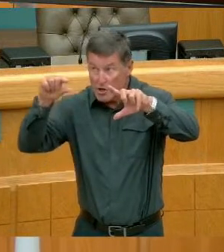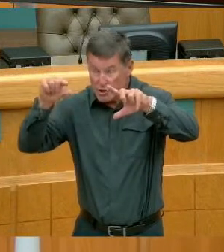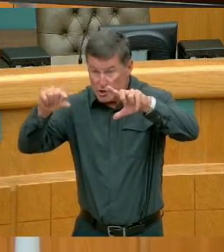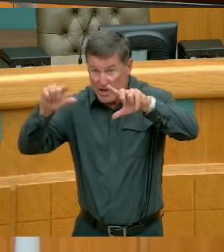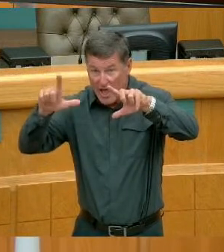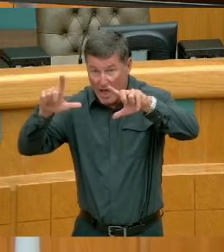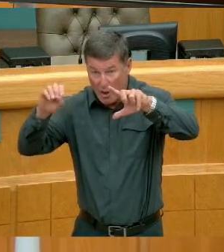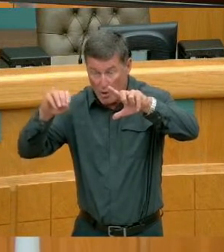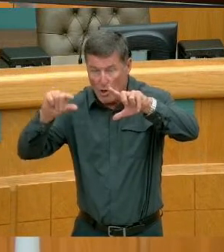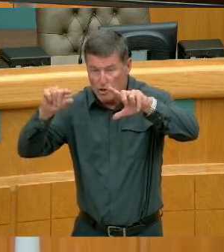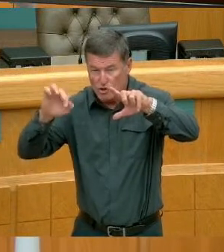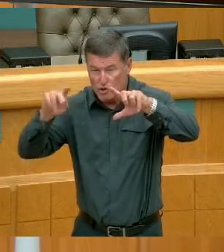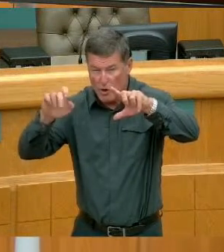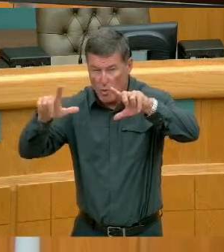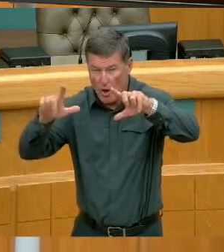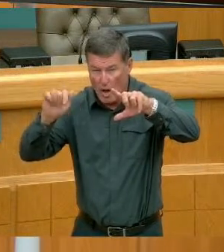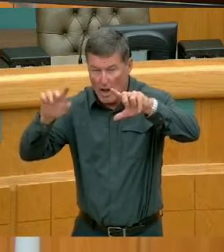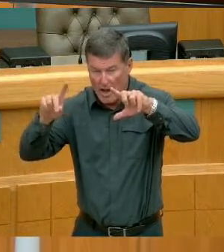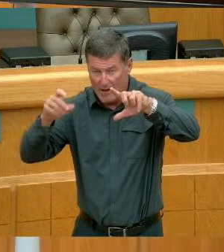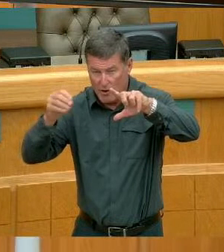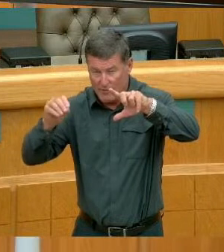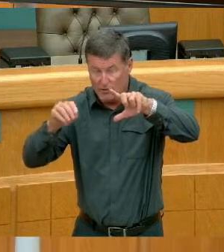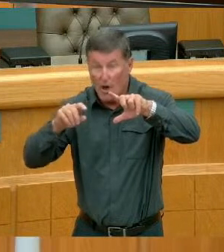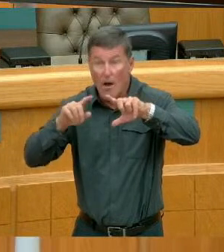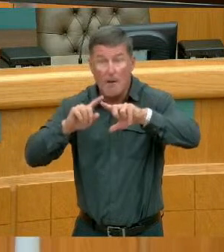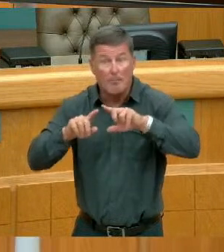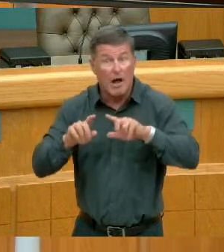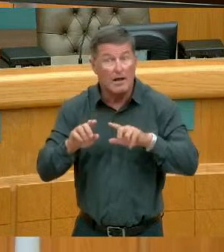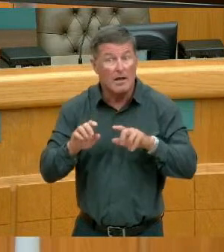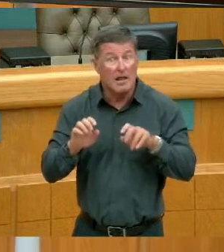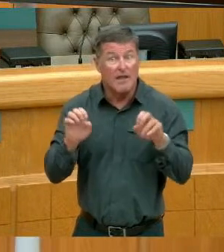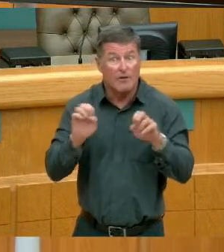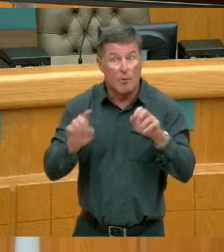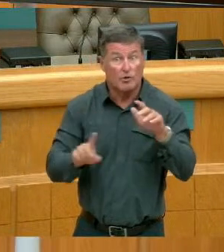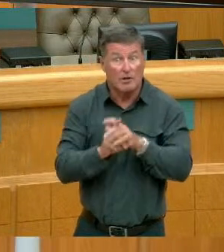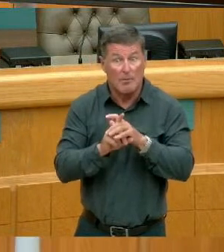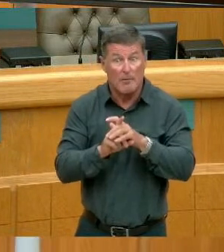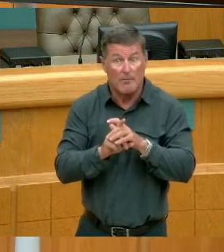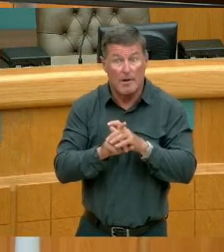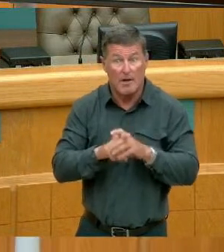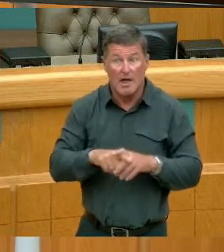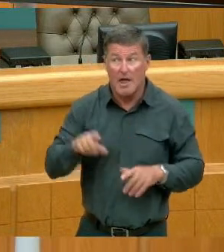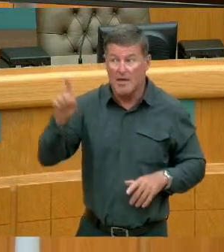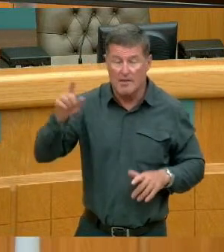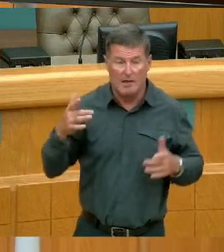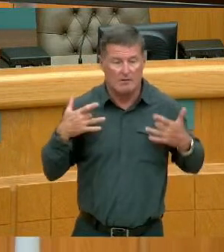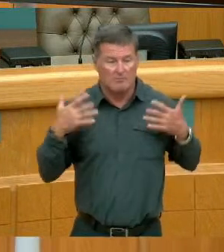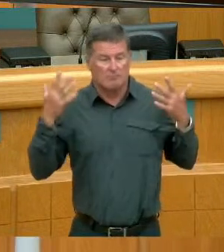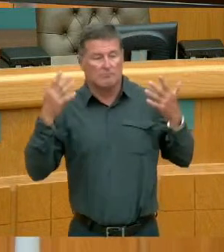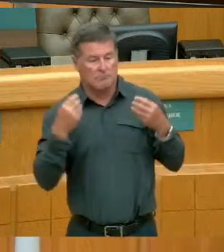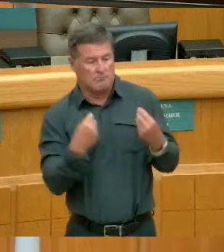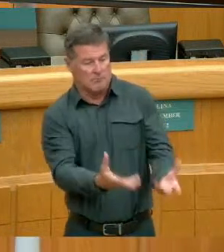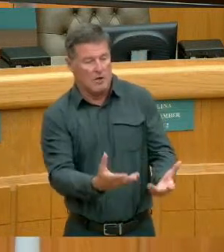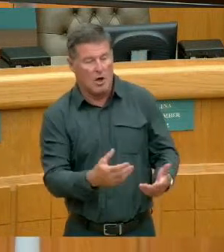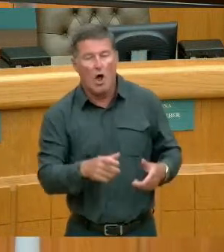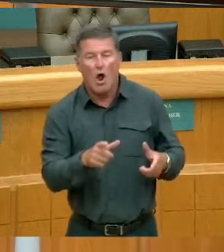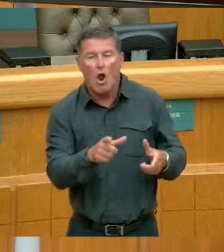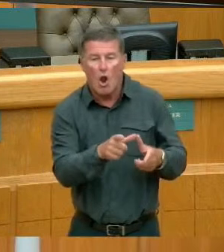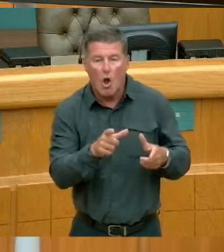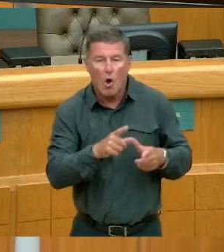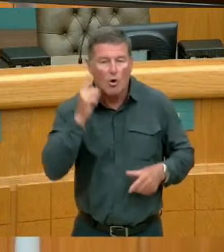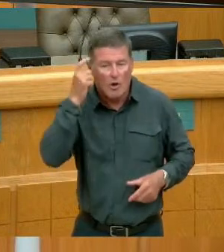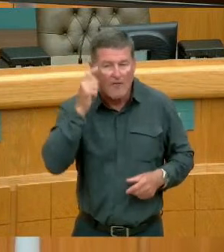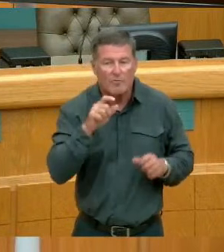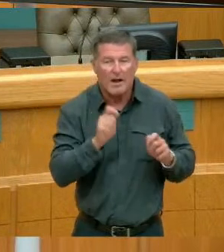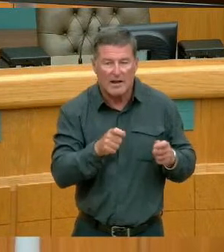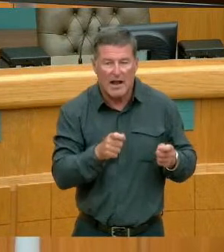emergency situation, local authorities are granted the opportunity to do everything in their power to assist